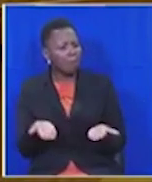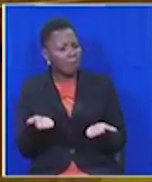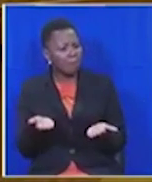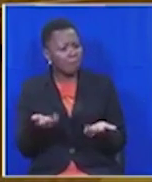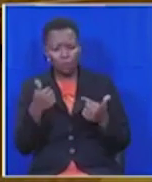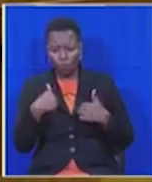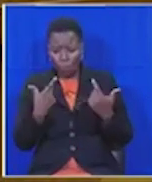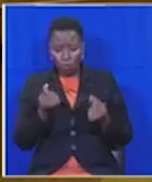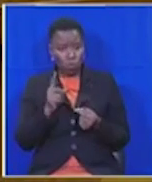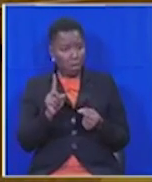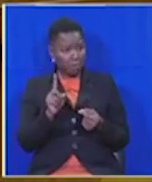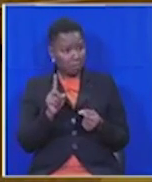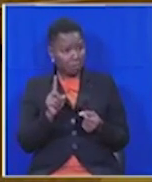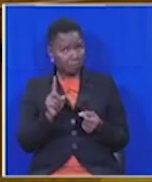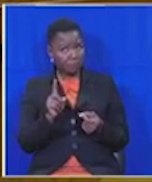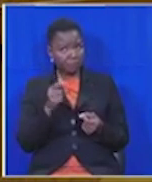us to do is to